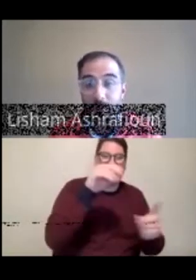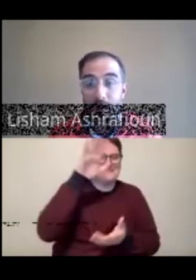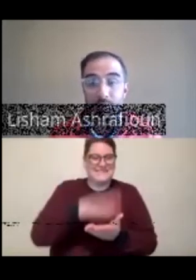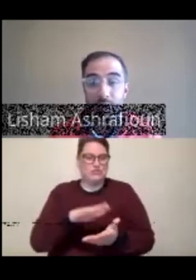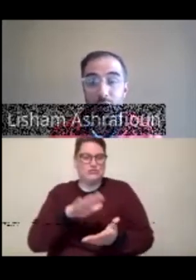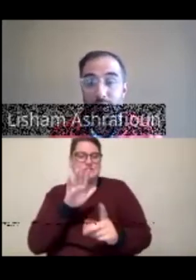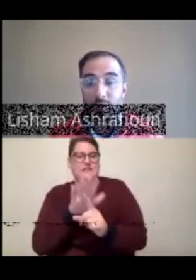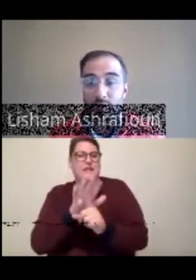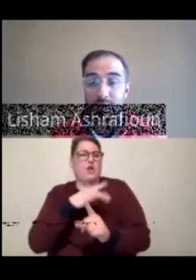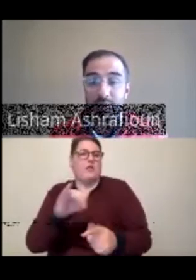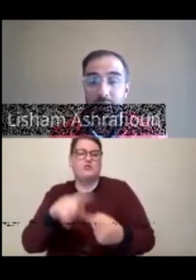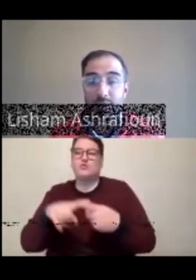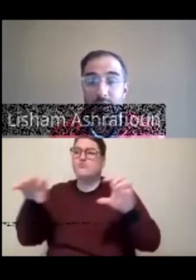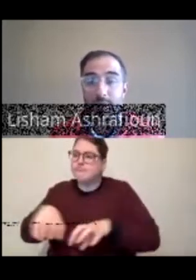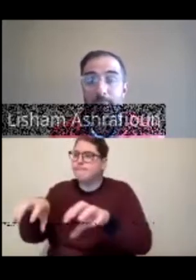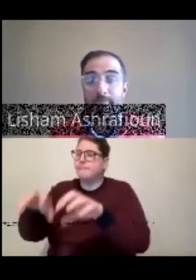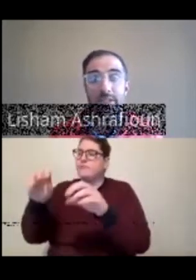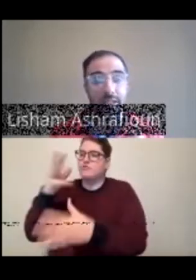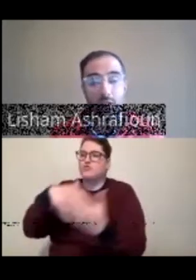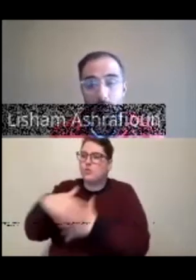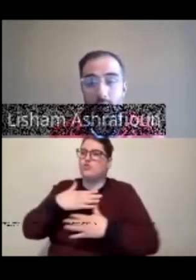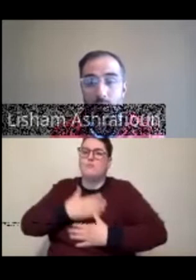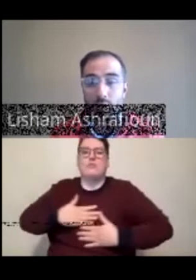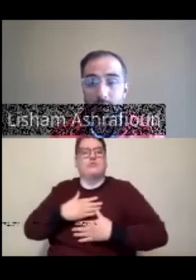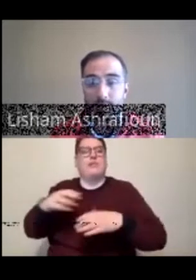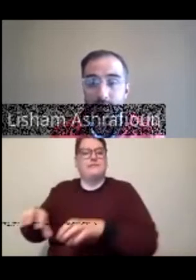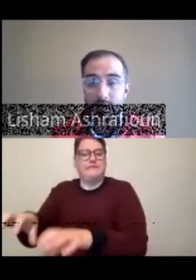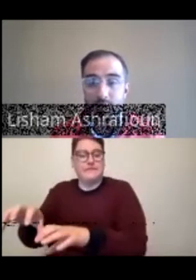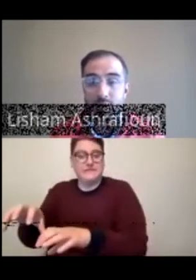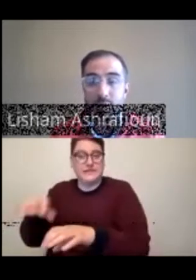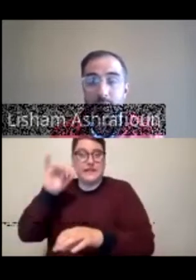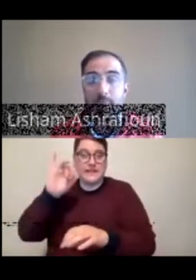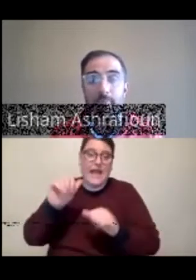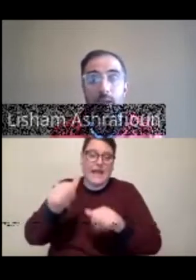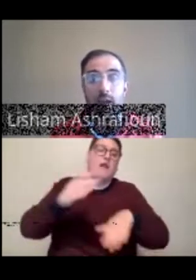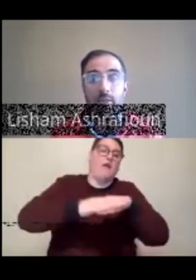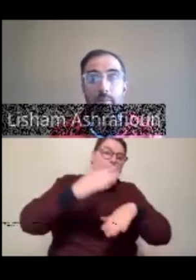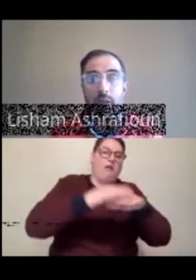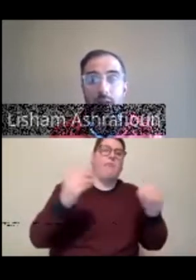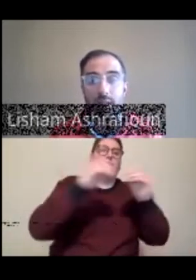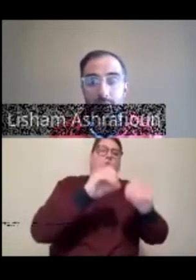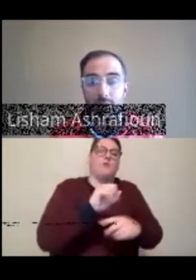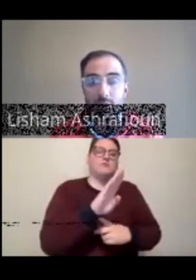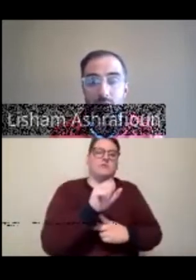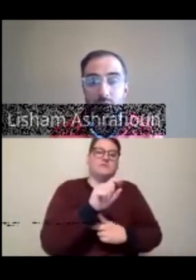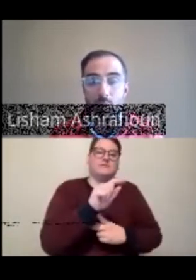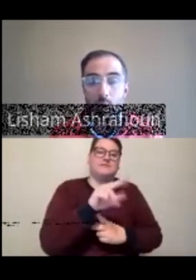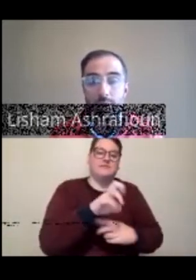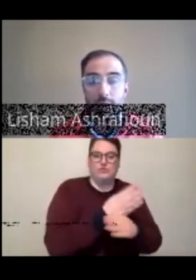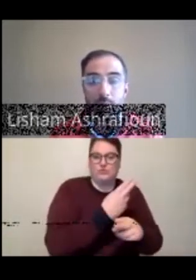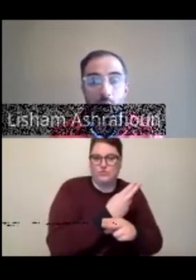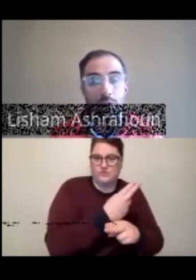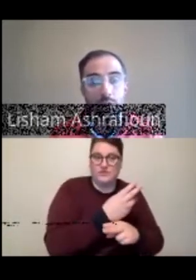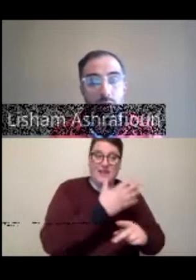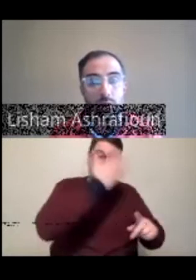in pleasurable social activities. And this can contribute to more substance use. And then because substance use is